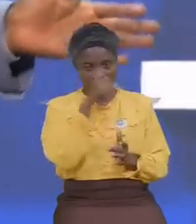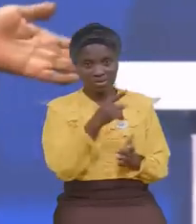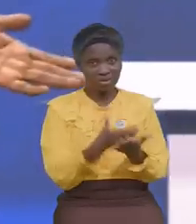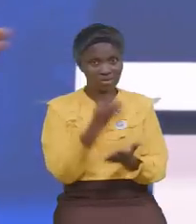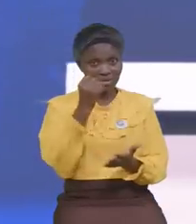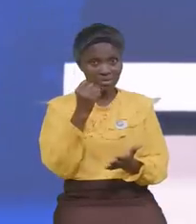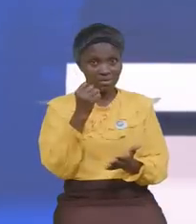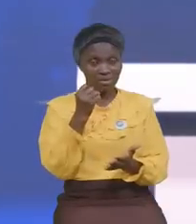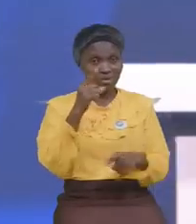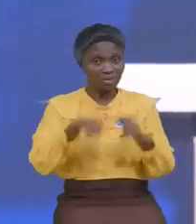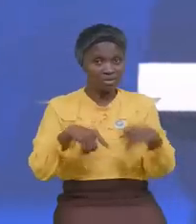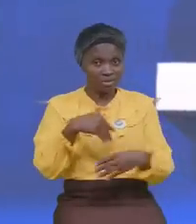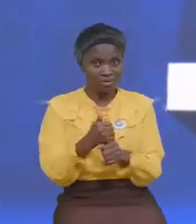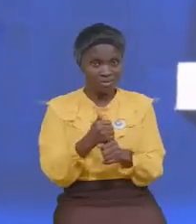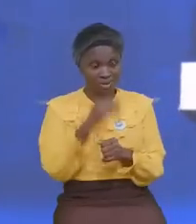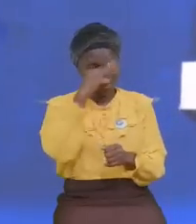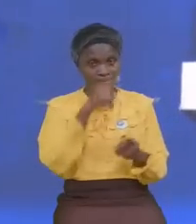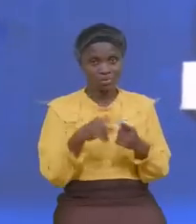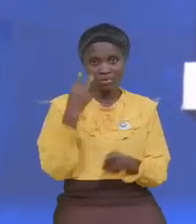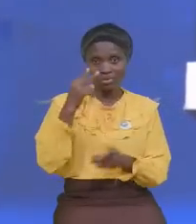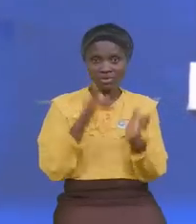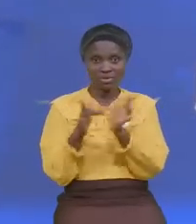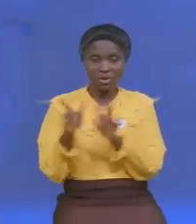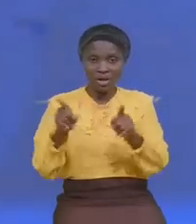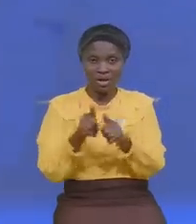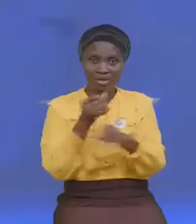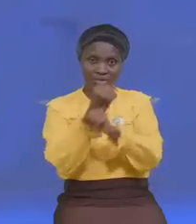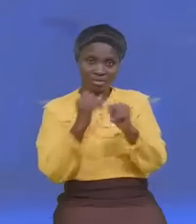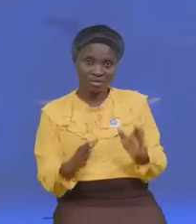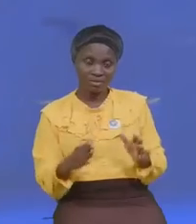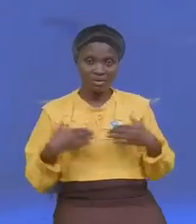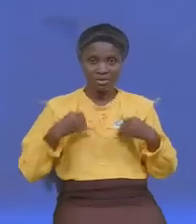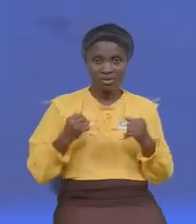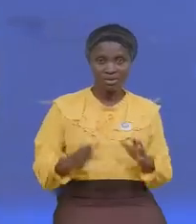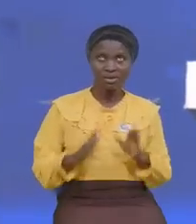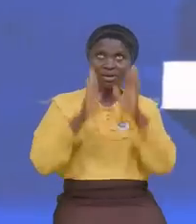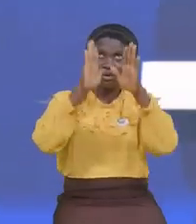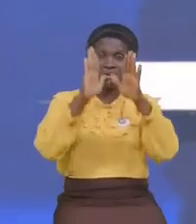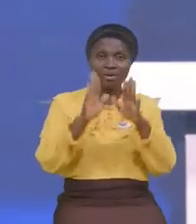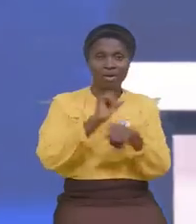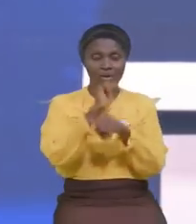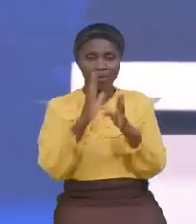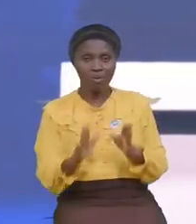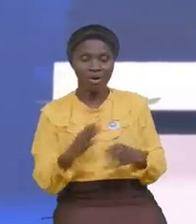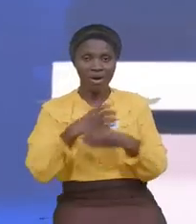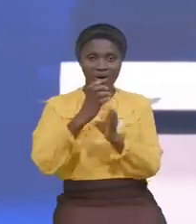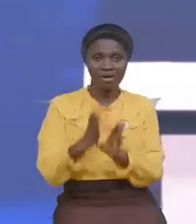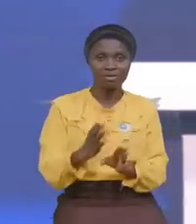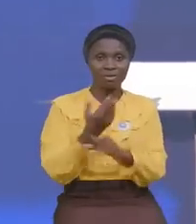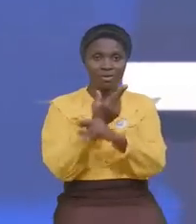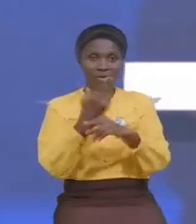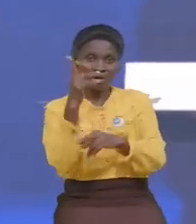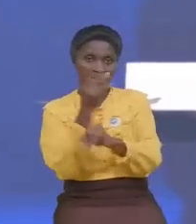Jesus as Savior, as healer, as wonder worker, as creator, as redeemer. He could not